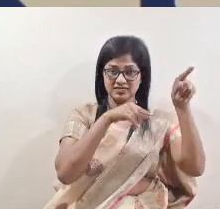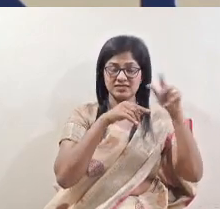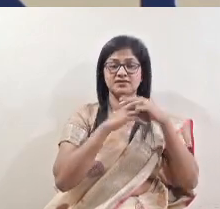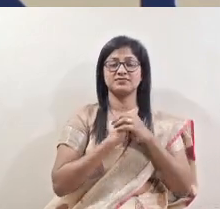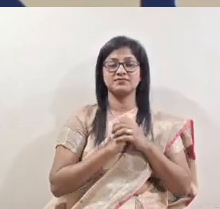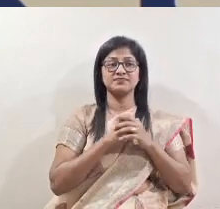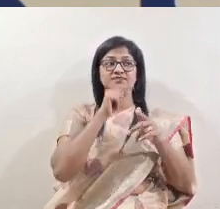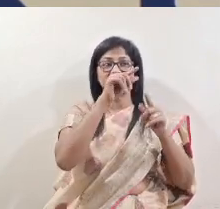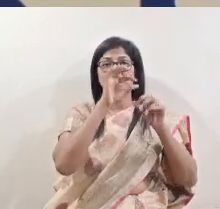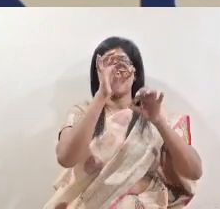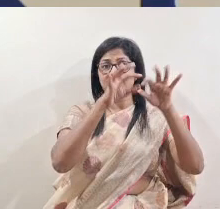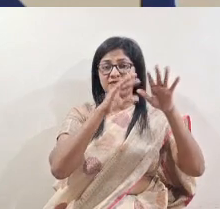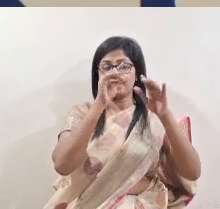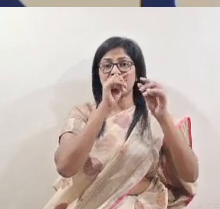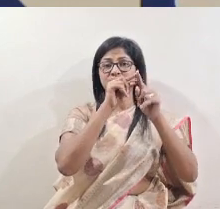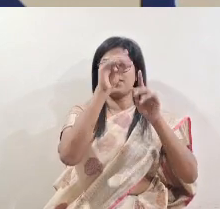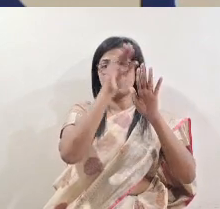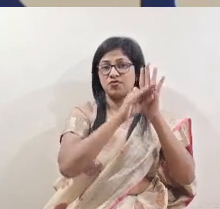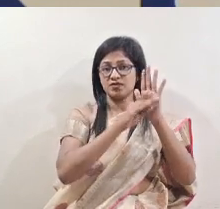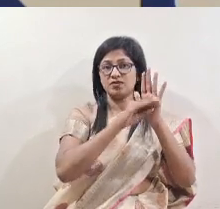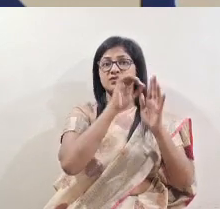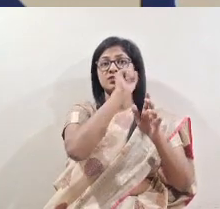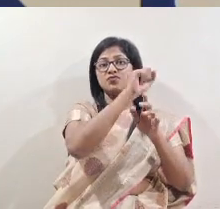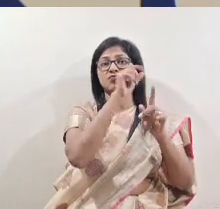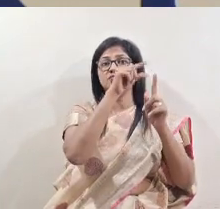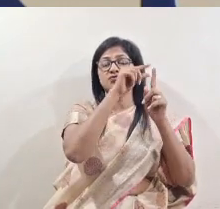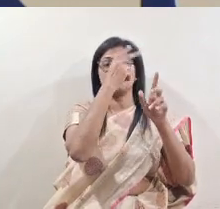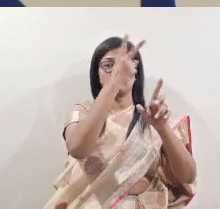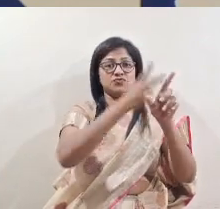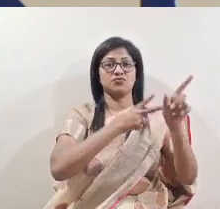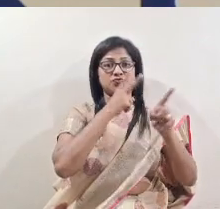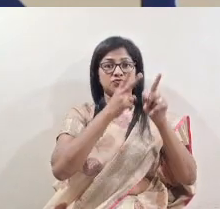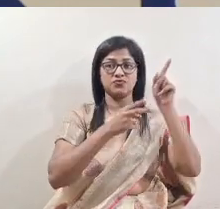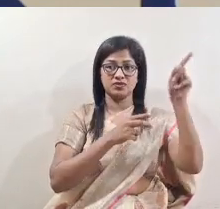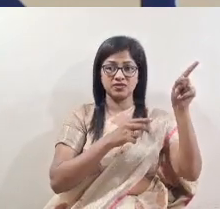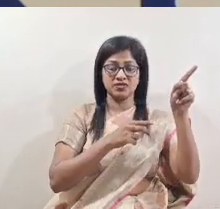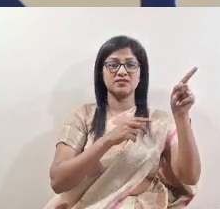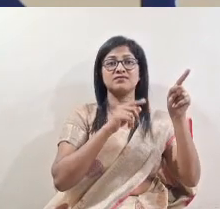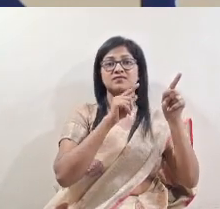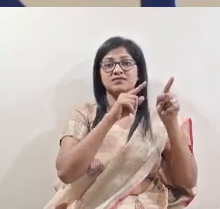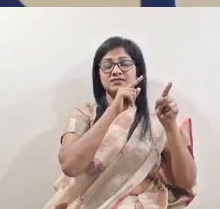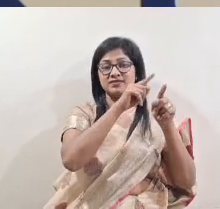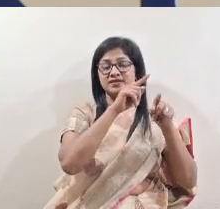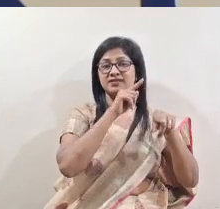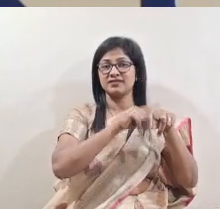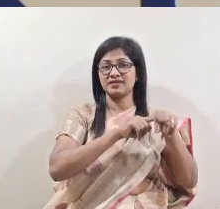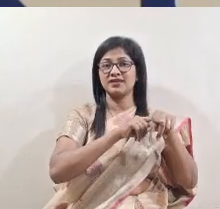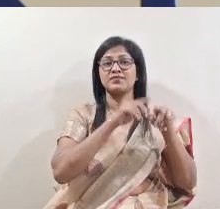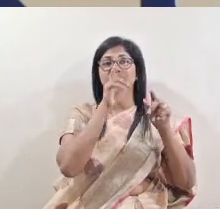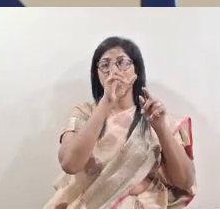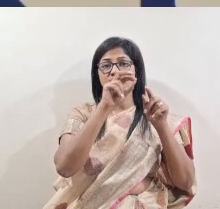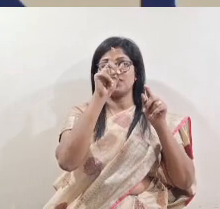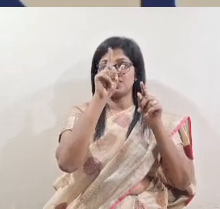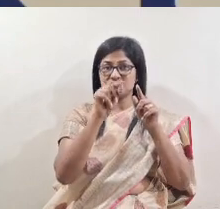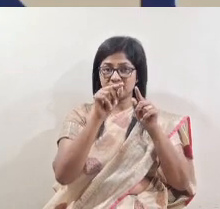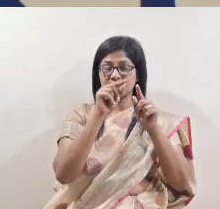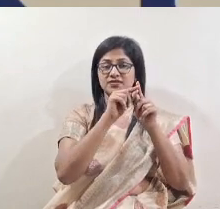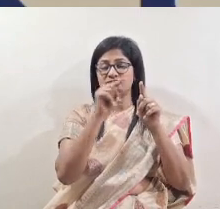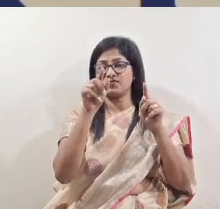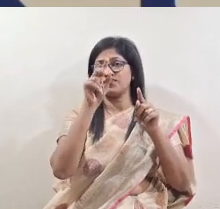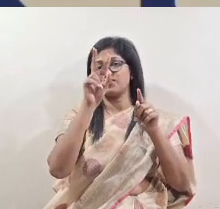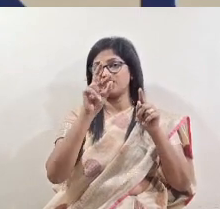urban policy, the first 2 years for them during that period,